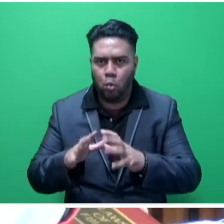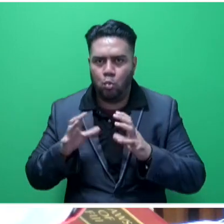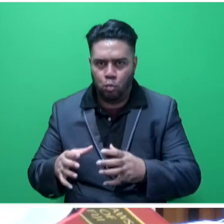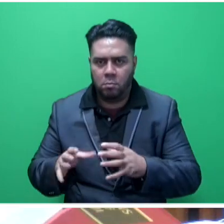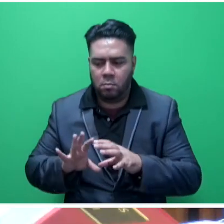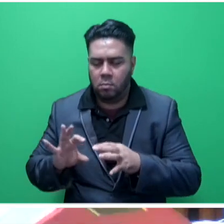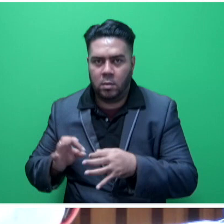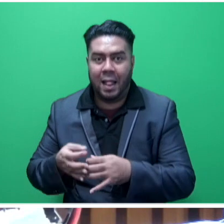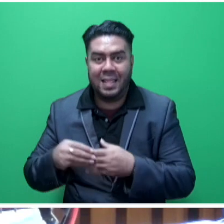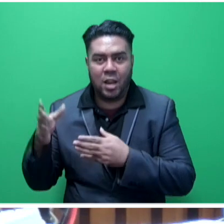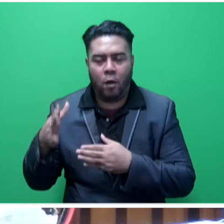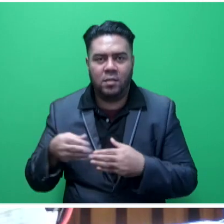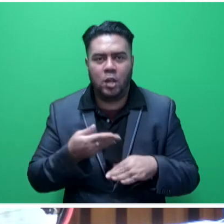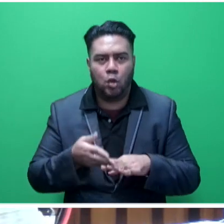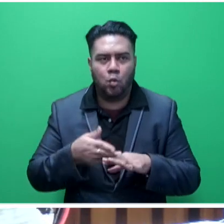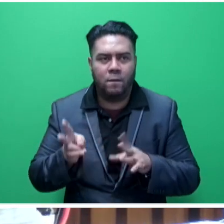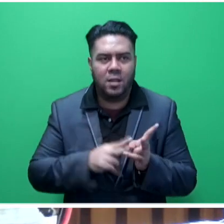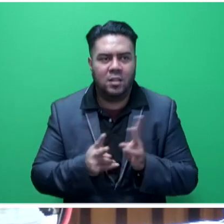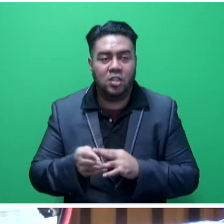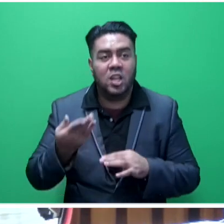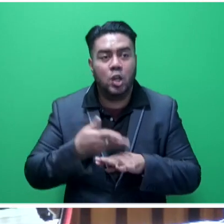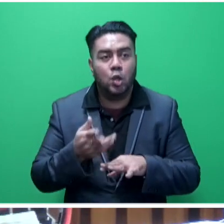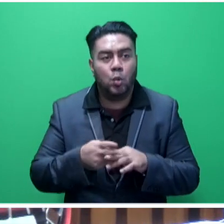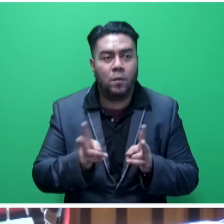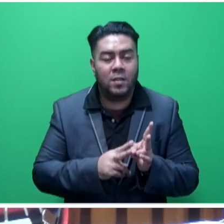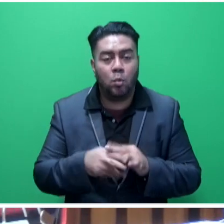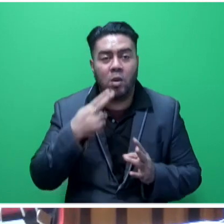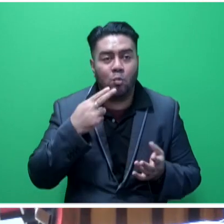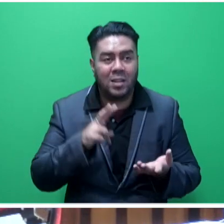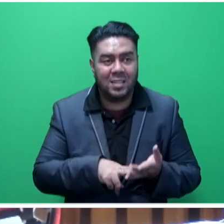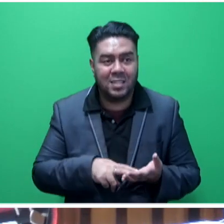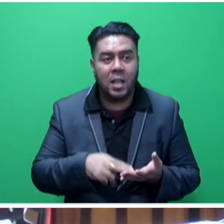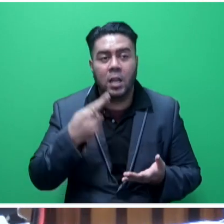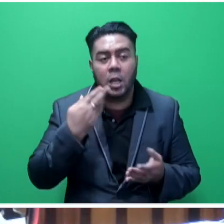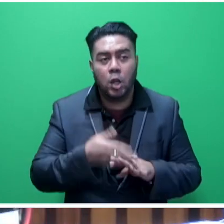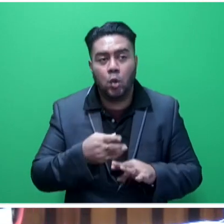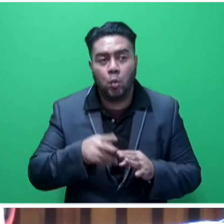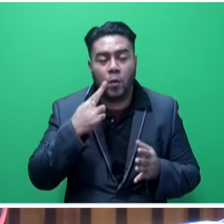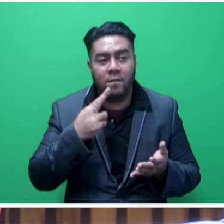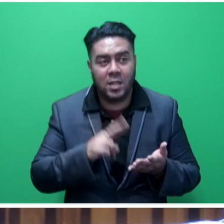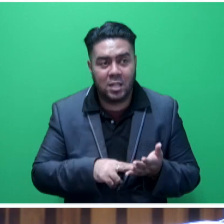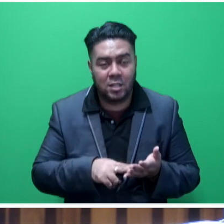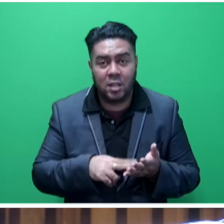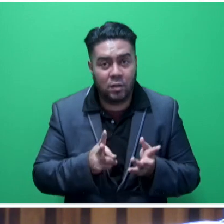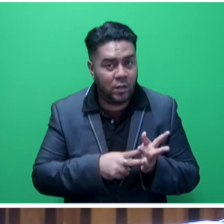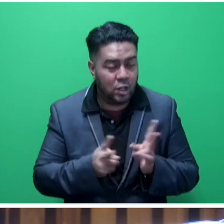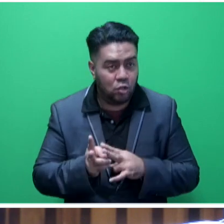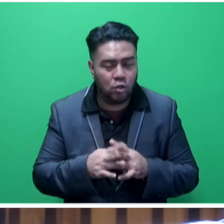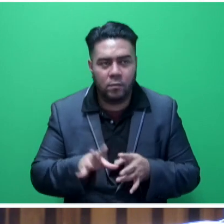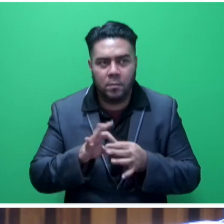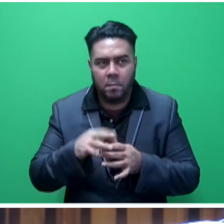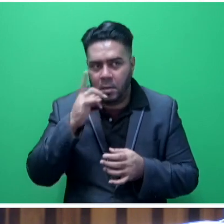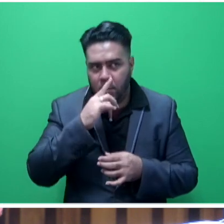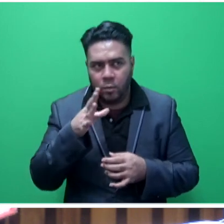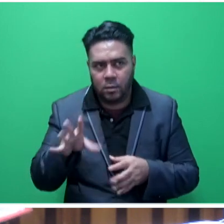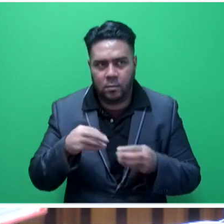village. D. New village, when registered, will be the new village of the inhabitants and will be accepted for such